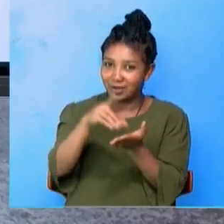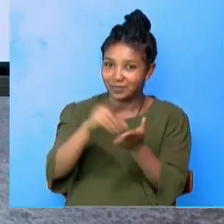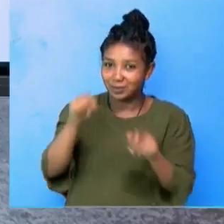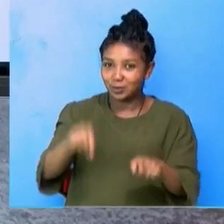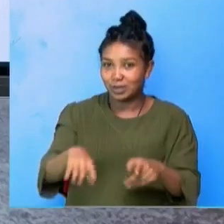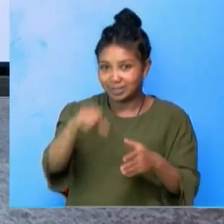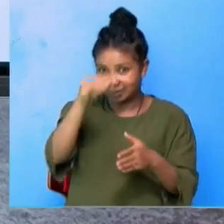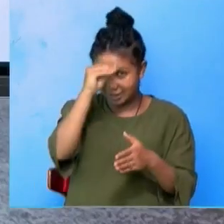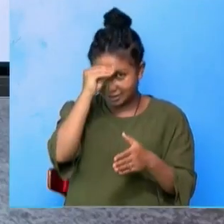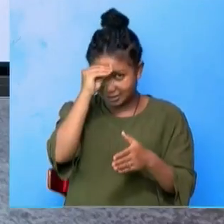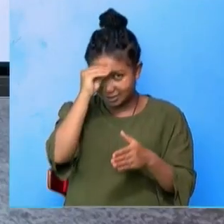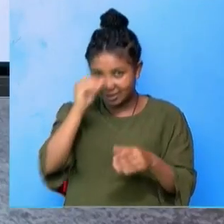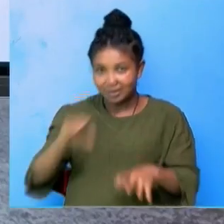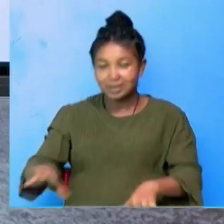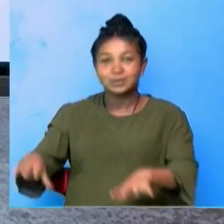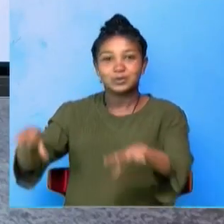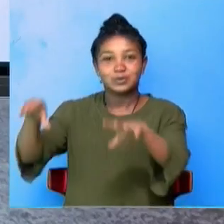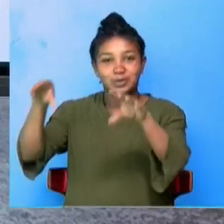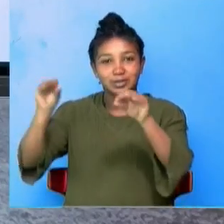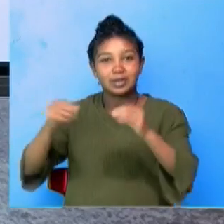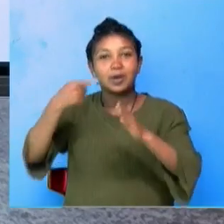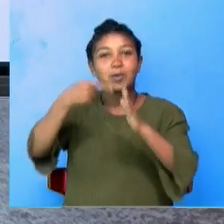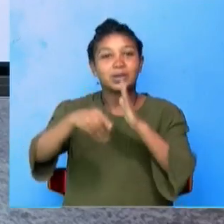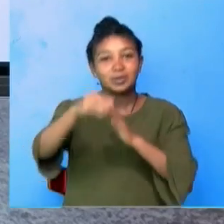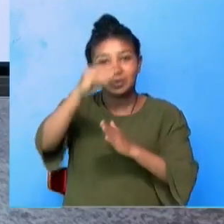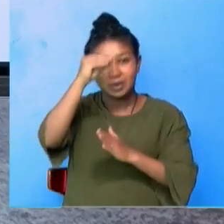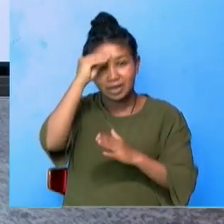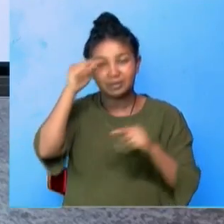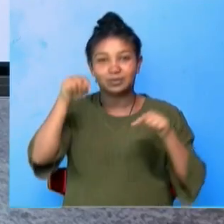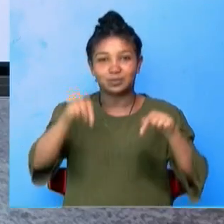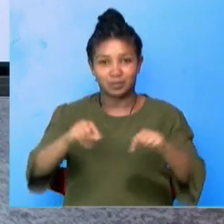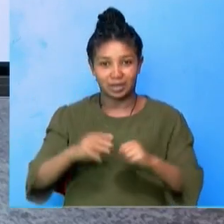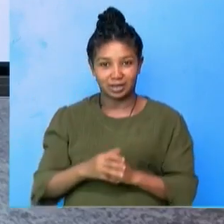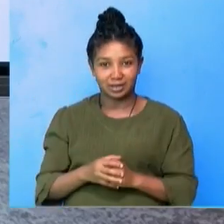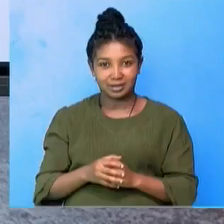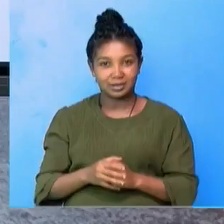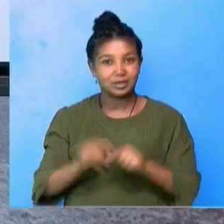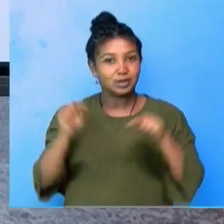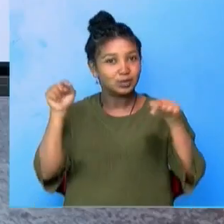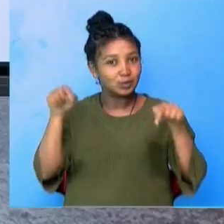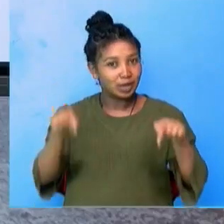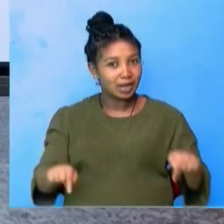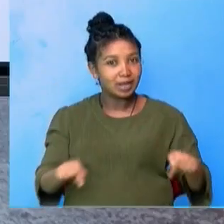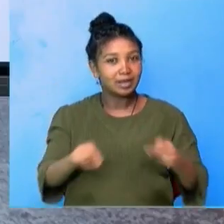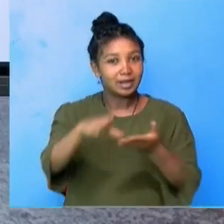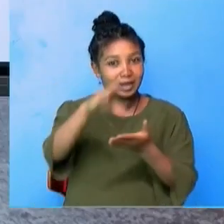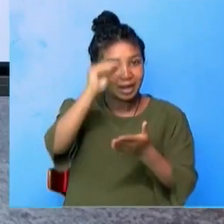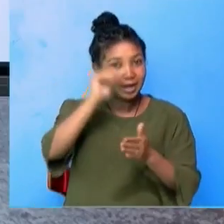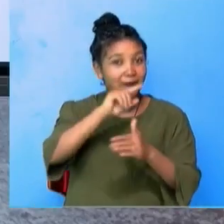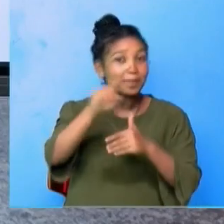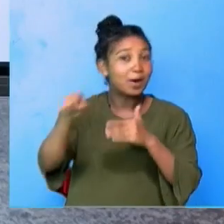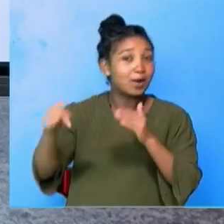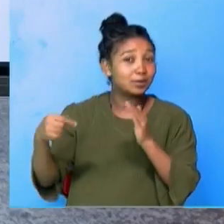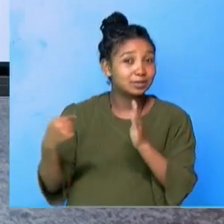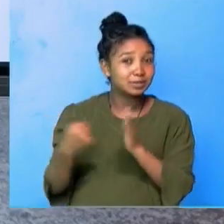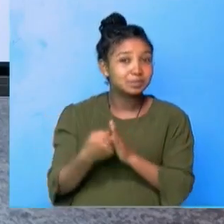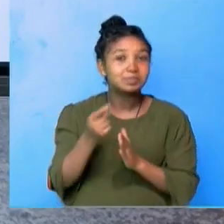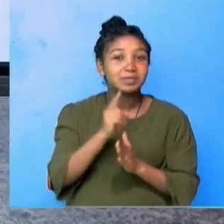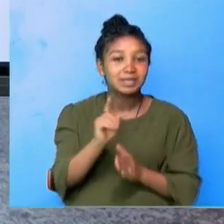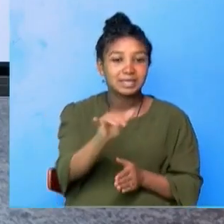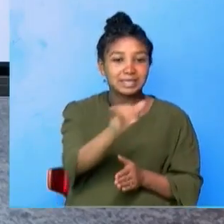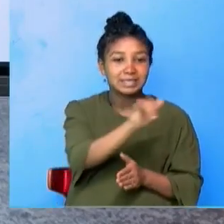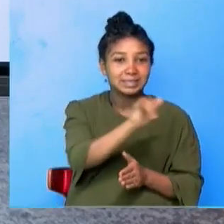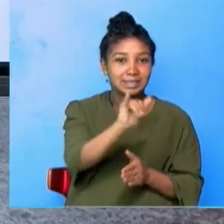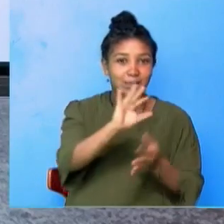today's lesson. Students, what we learned today? Today, we will learn about